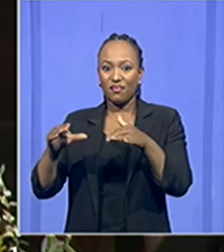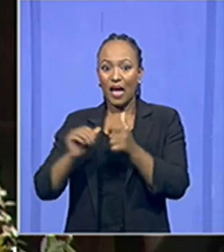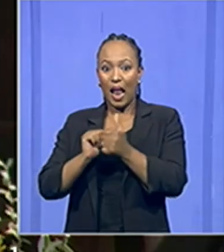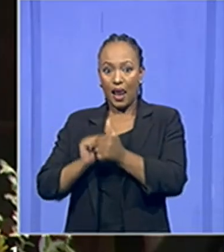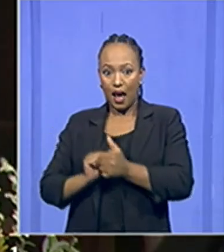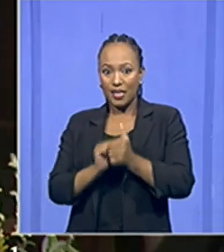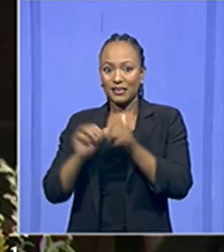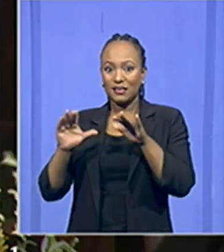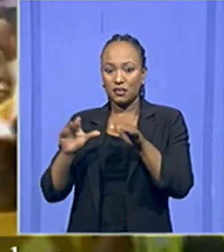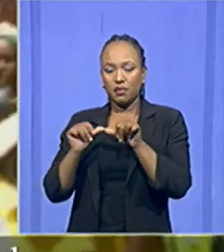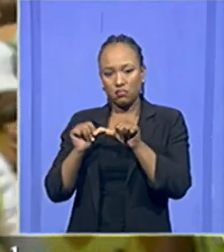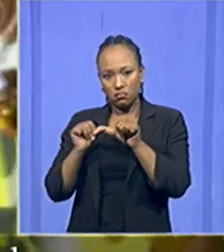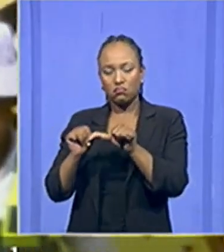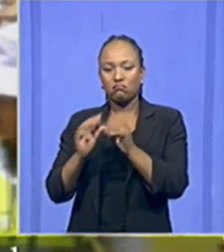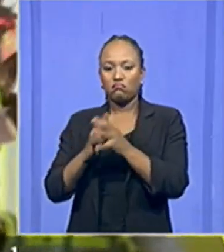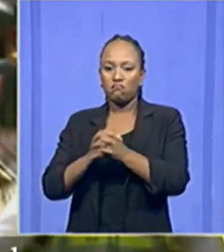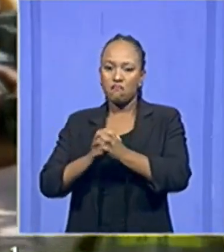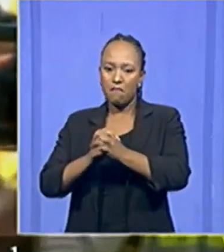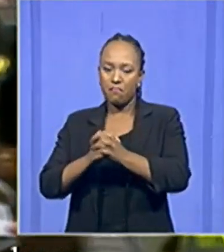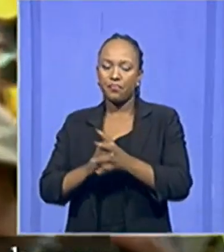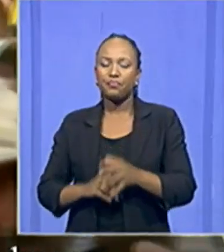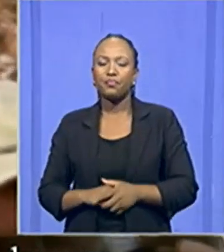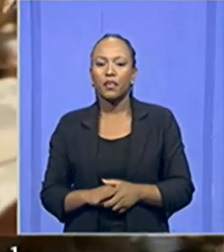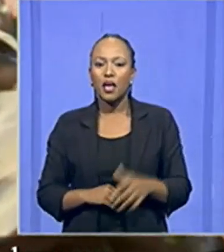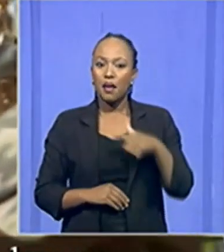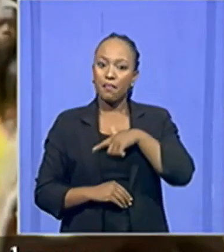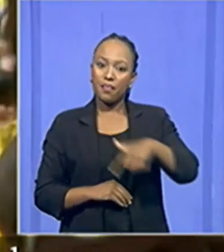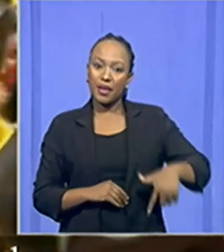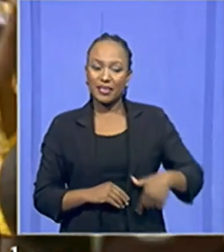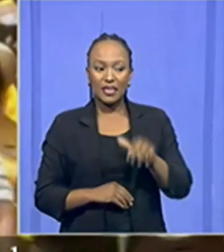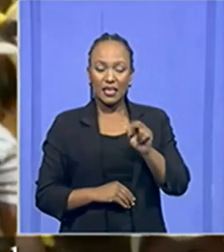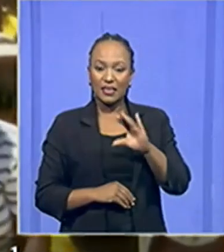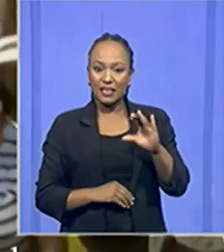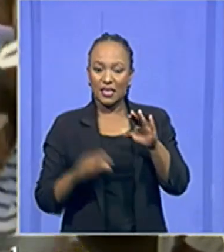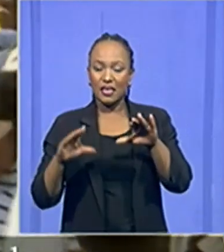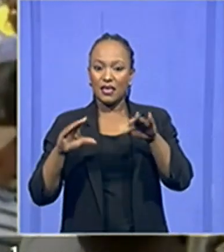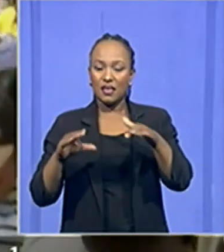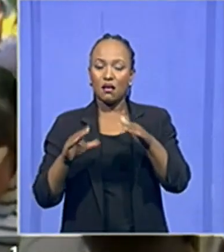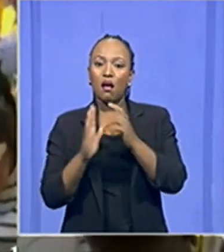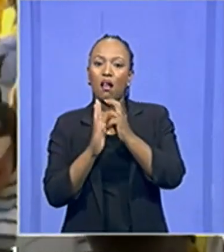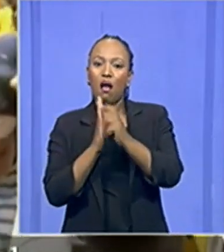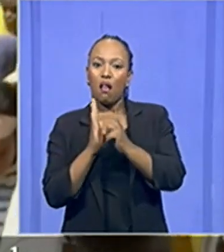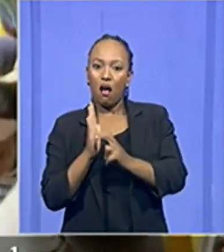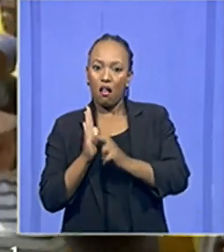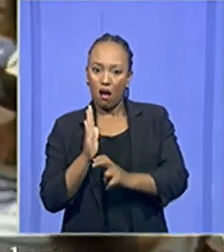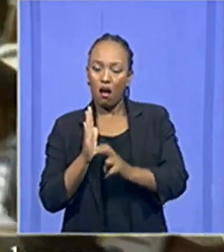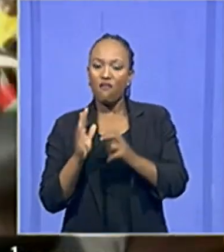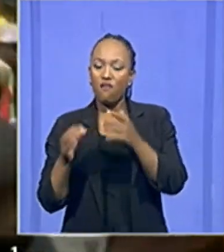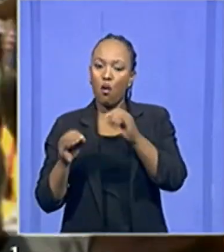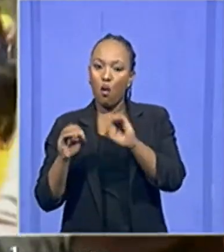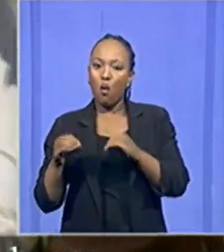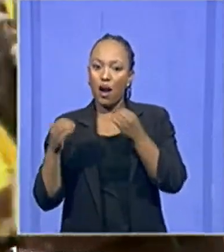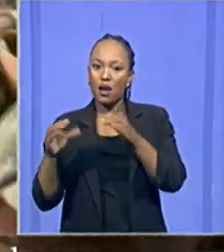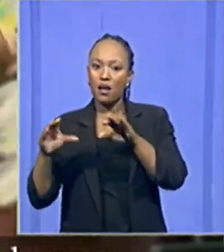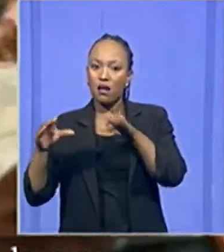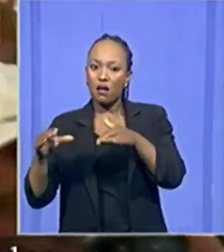remain united. Mopresidente wa ANC o tiišeditše gore melawana ya mokgatlo ga se a fetoga fela ka lebaka la kgato ya maano a